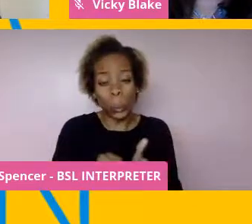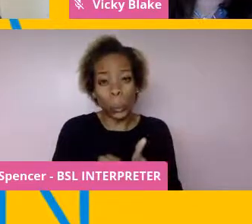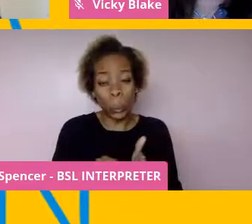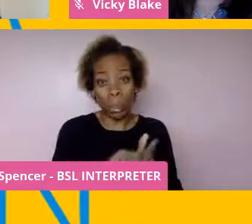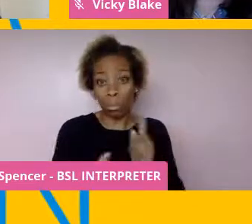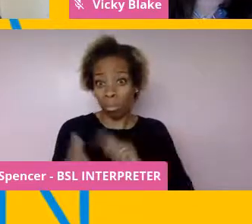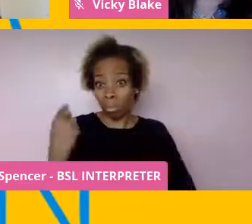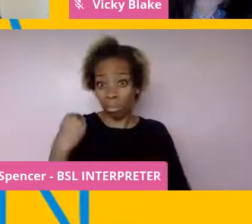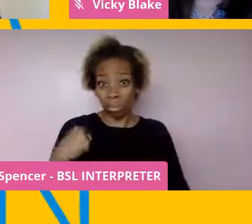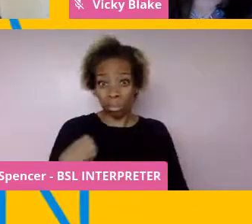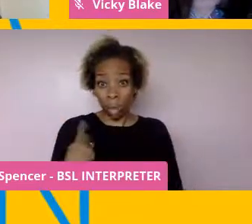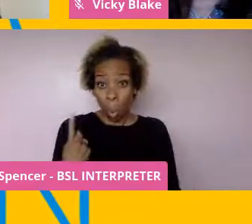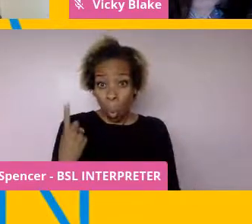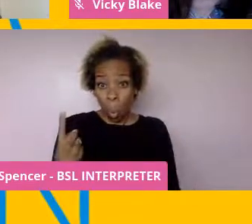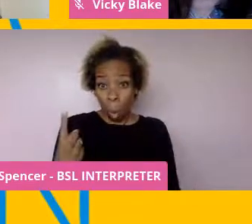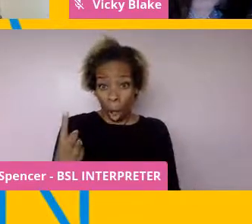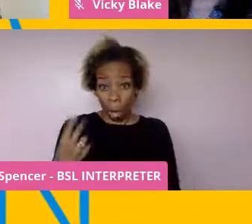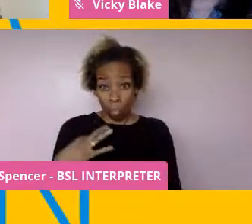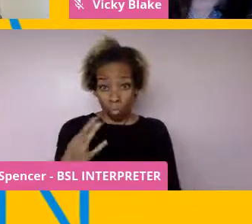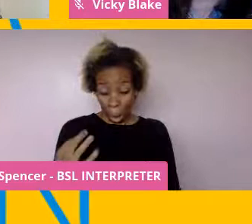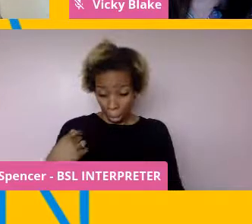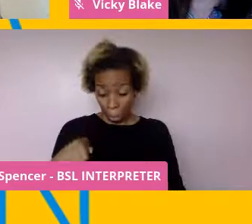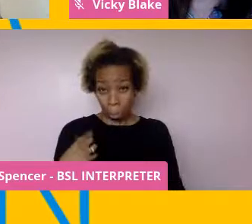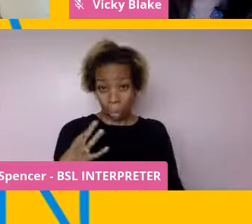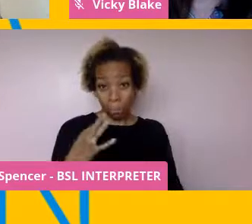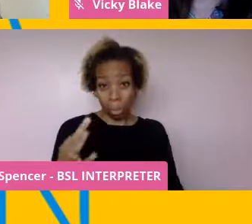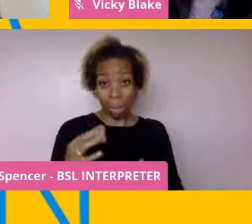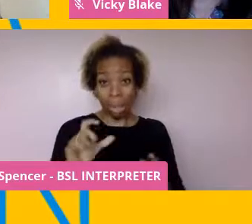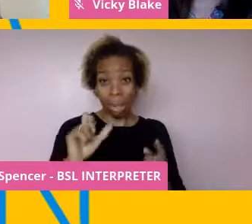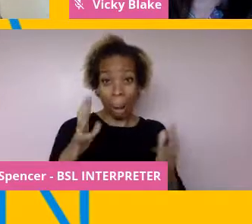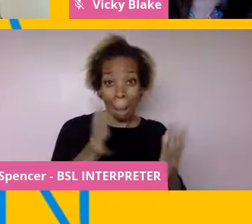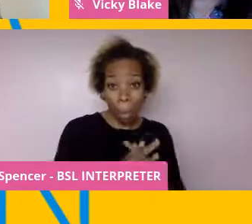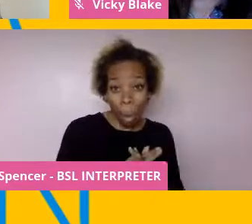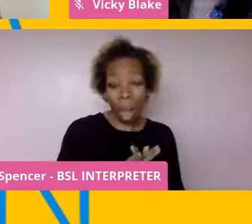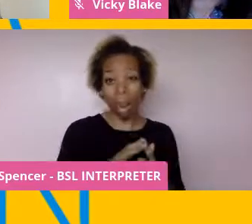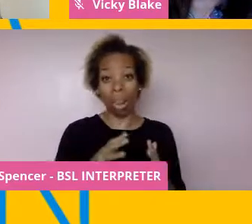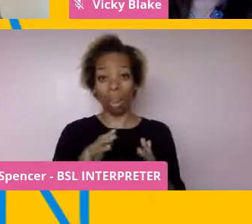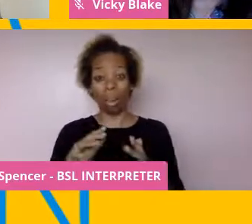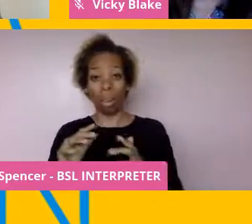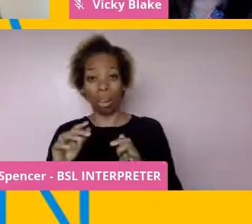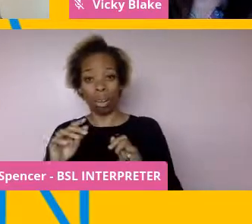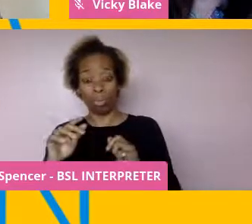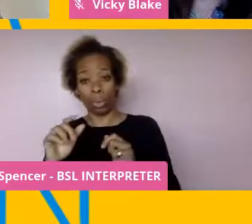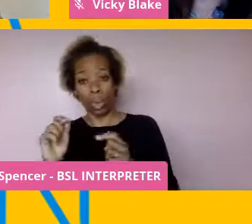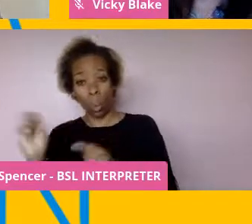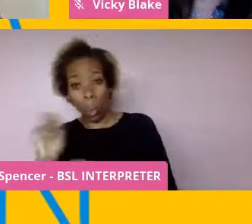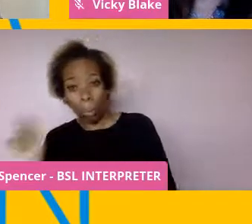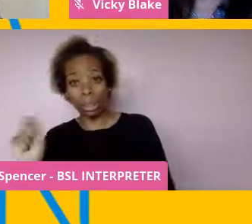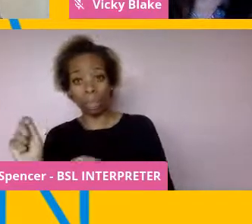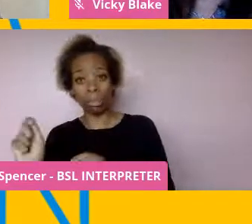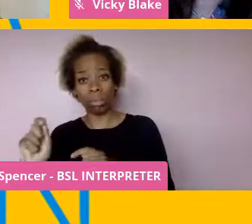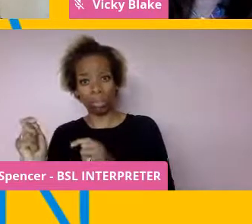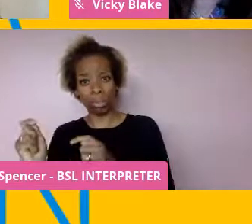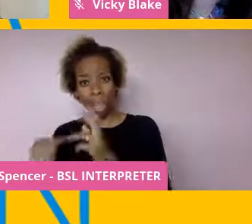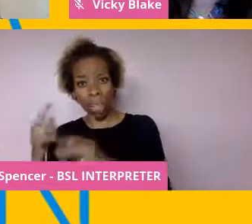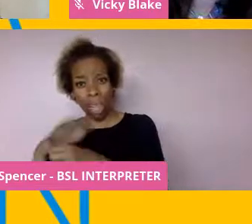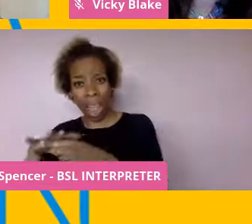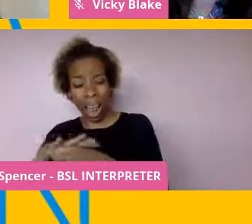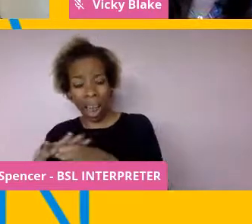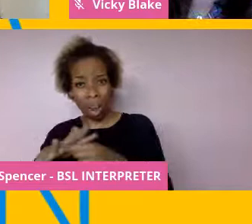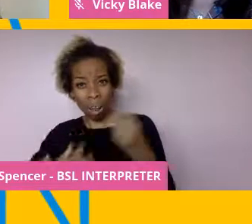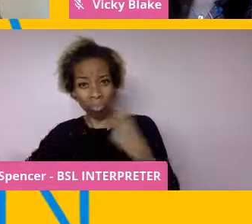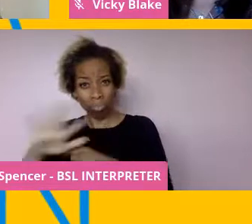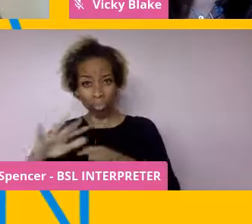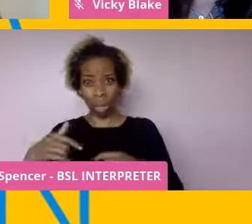for Camberwell, Chelsea and Wimbledon colleges, which anyone who has a kind of glancing knowledge of London will realise that's